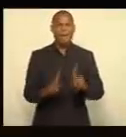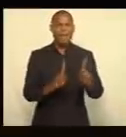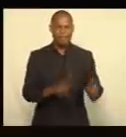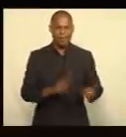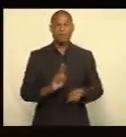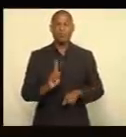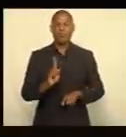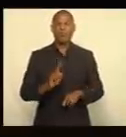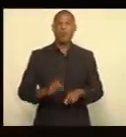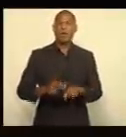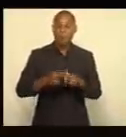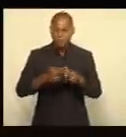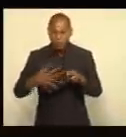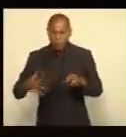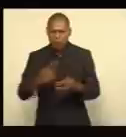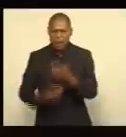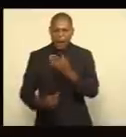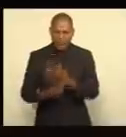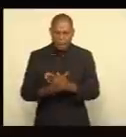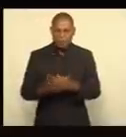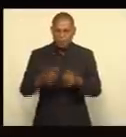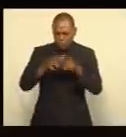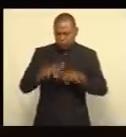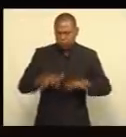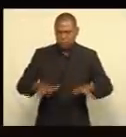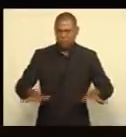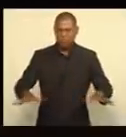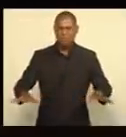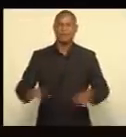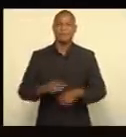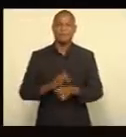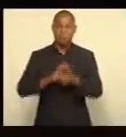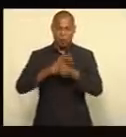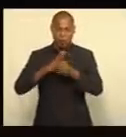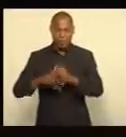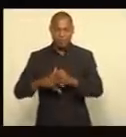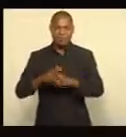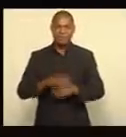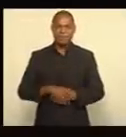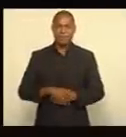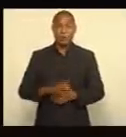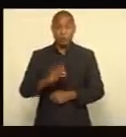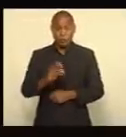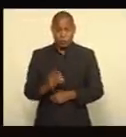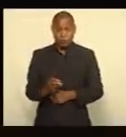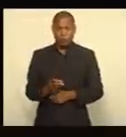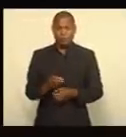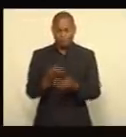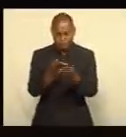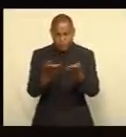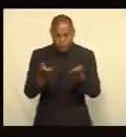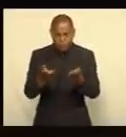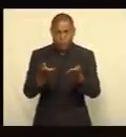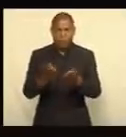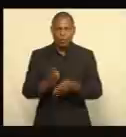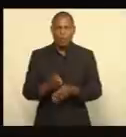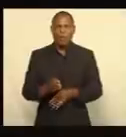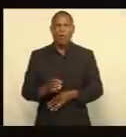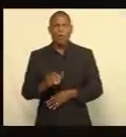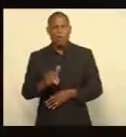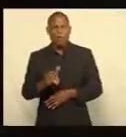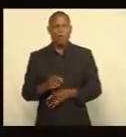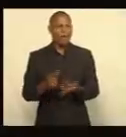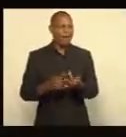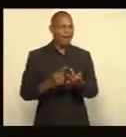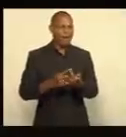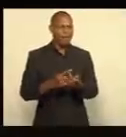the epicenter of this current pandemic outbreak. So if you or anyone you know attended this funeral, pick up the phone